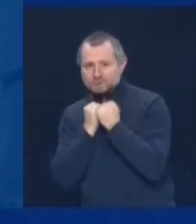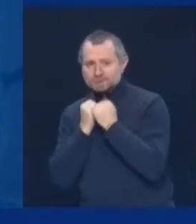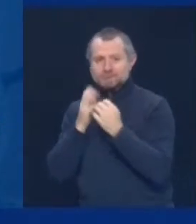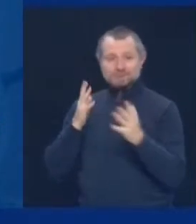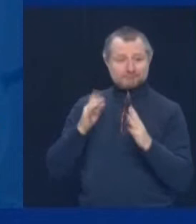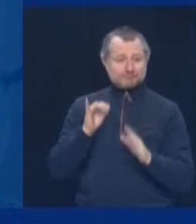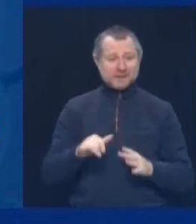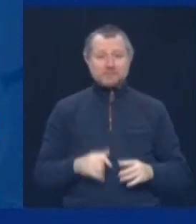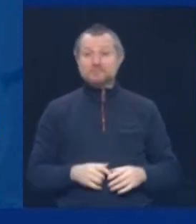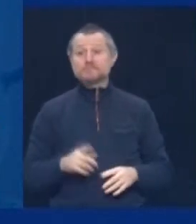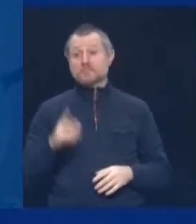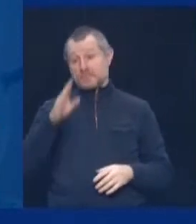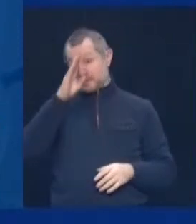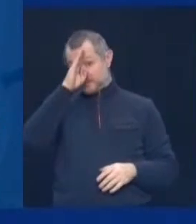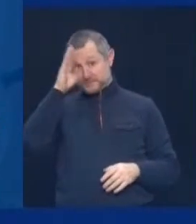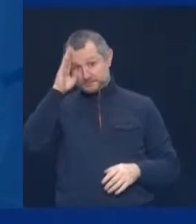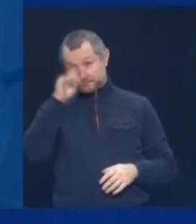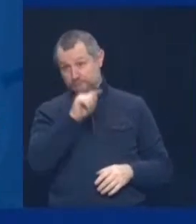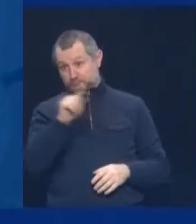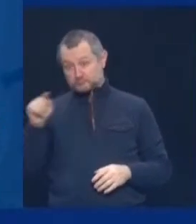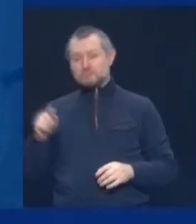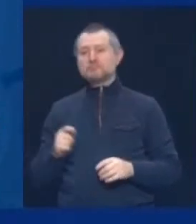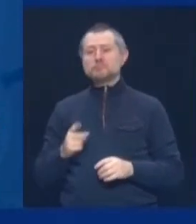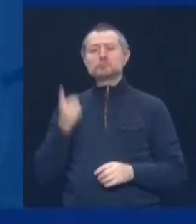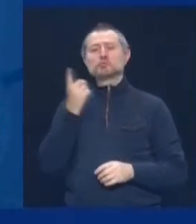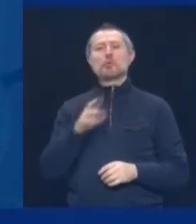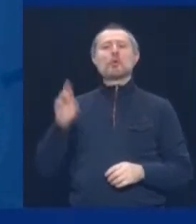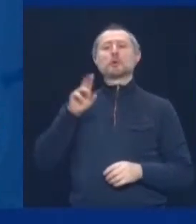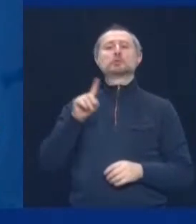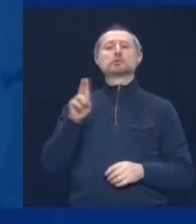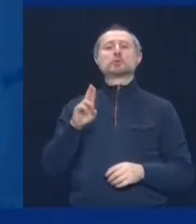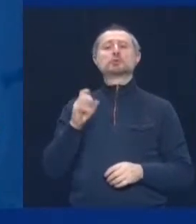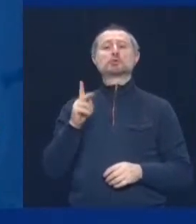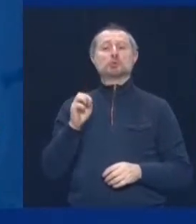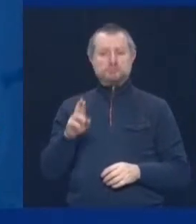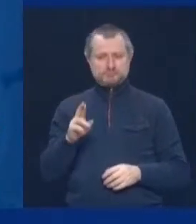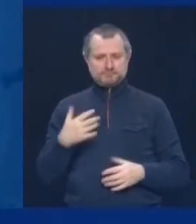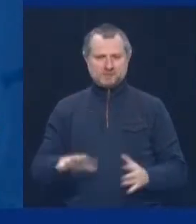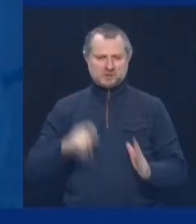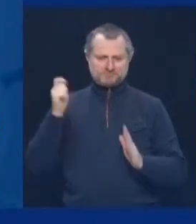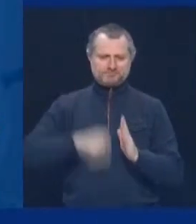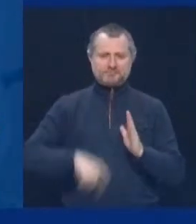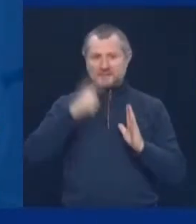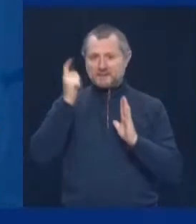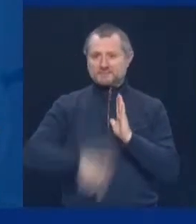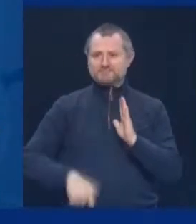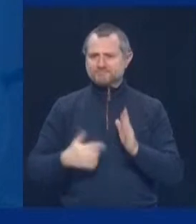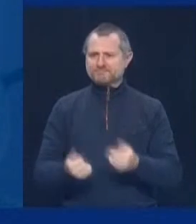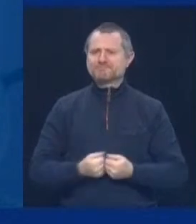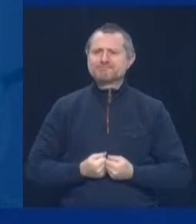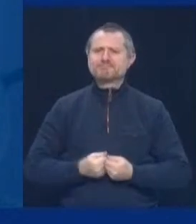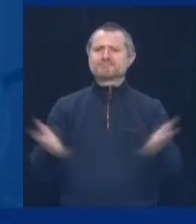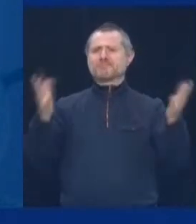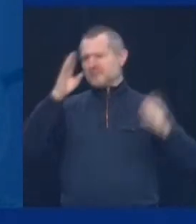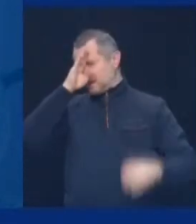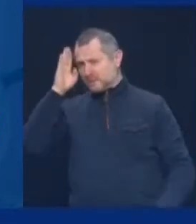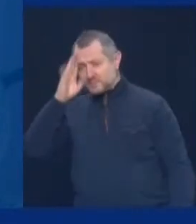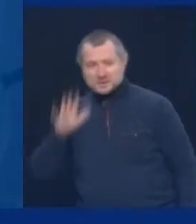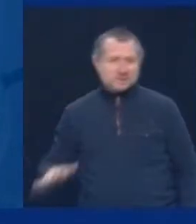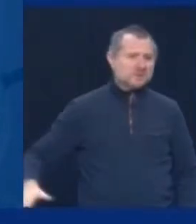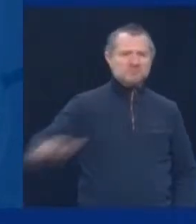Hospital management. Dr. Zucker is sending a letter to all the hospitals. Hospitals have